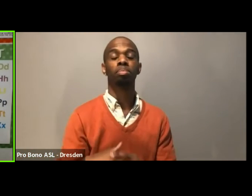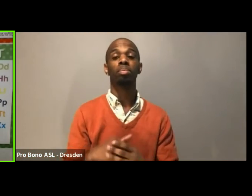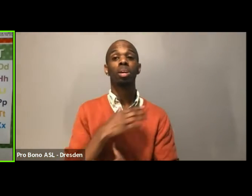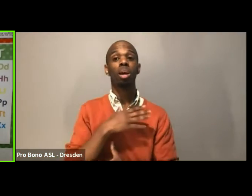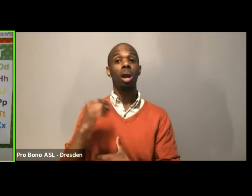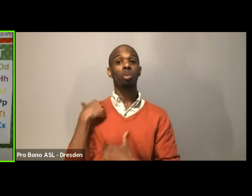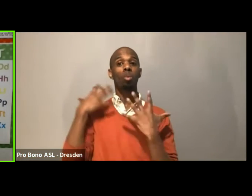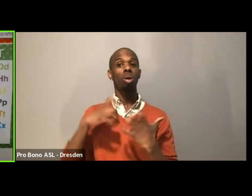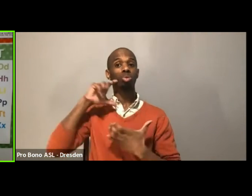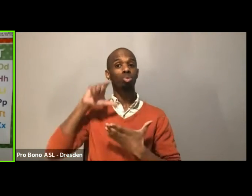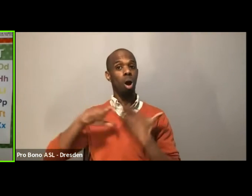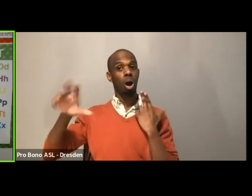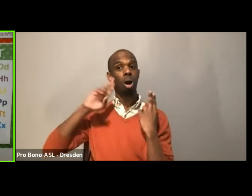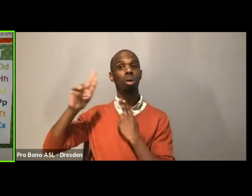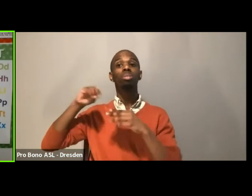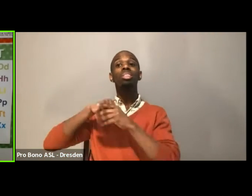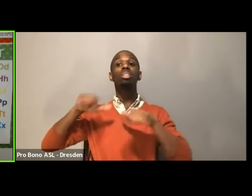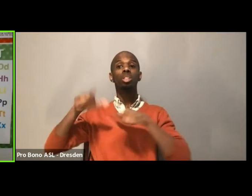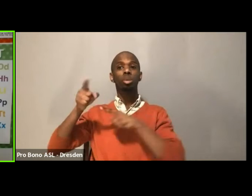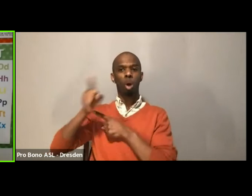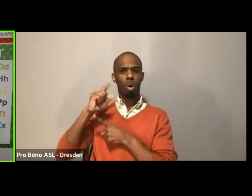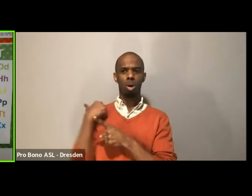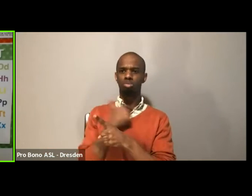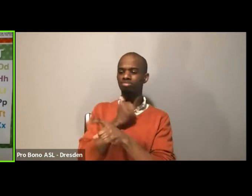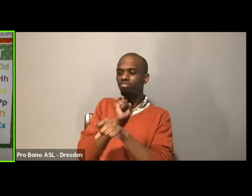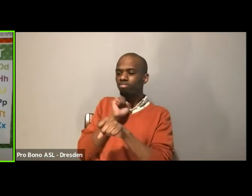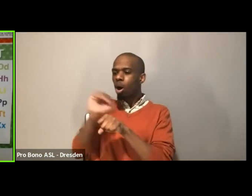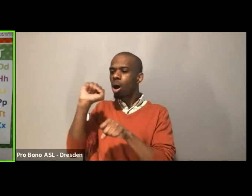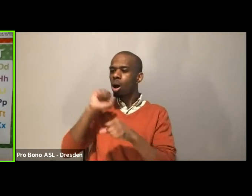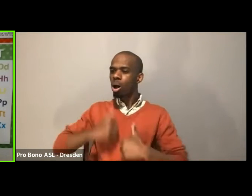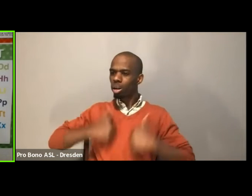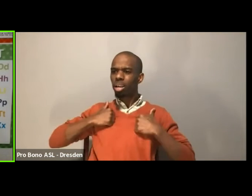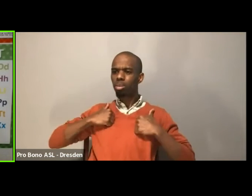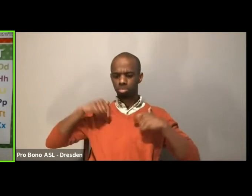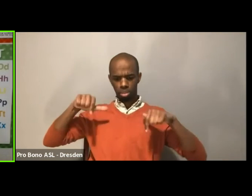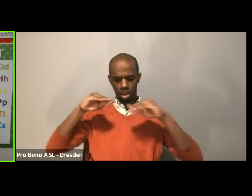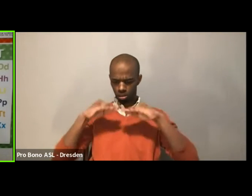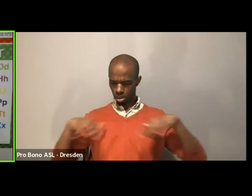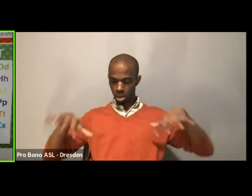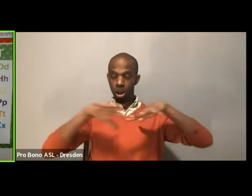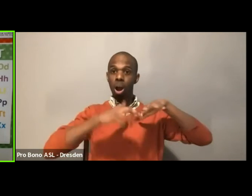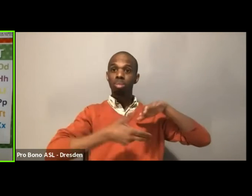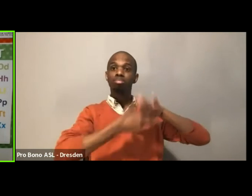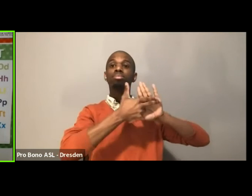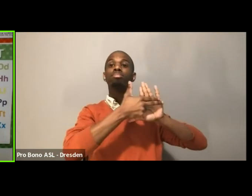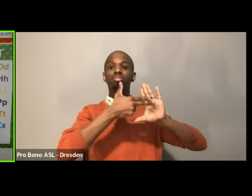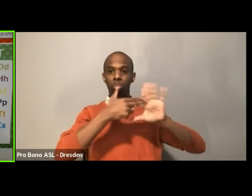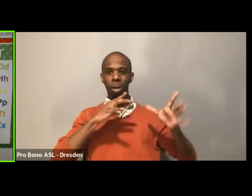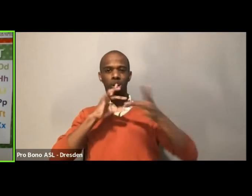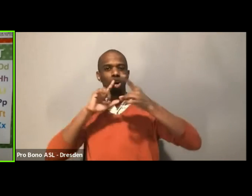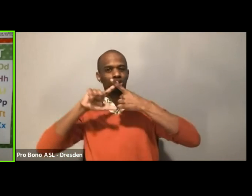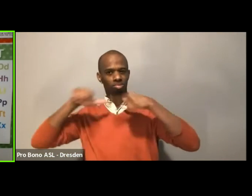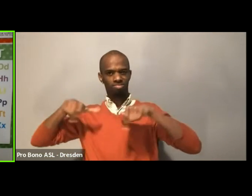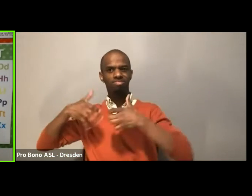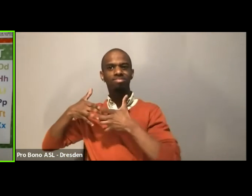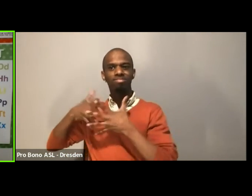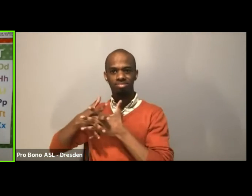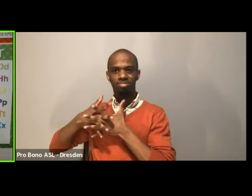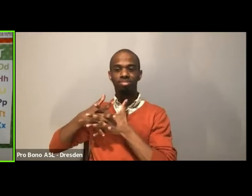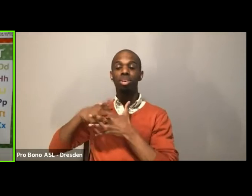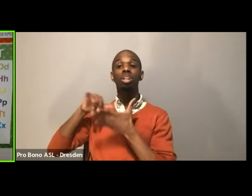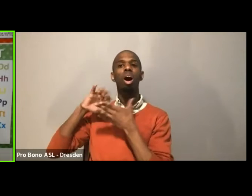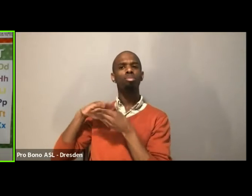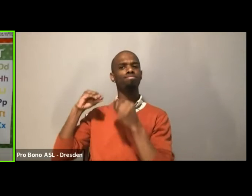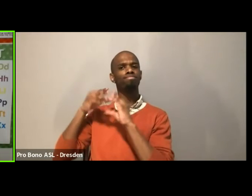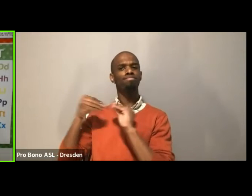that we work and live on these very lands. This is the story of our entire country. We encourage you to learn about the lands where